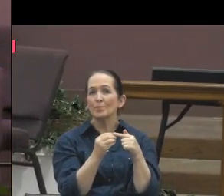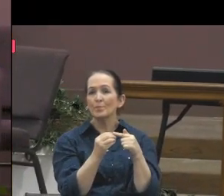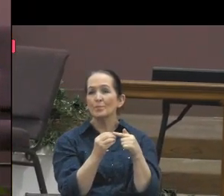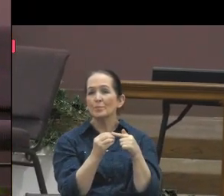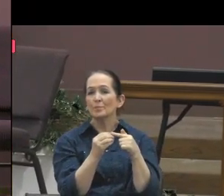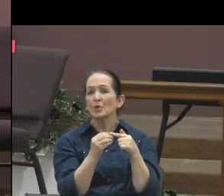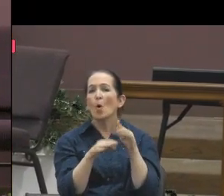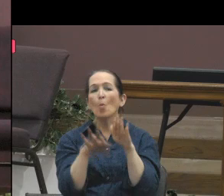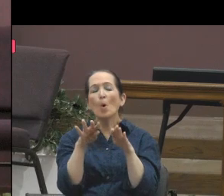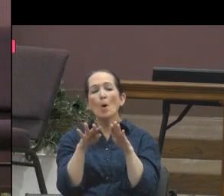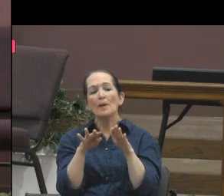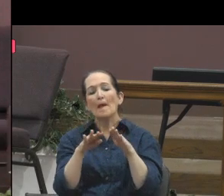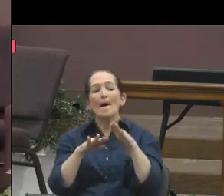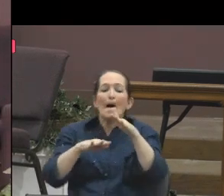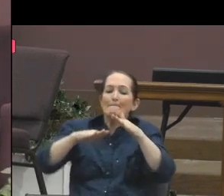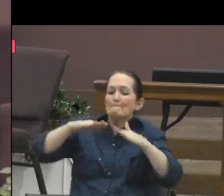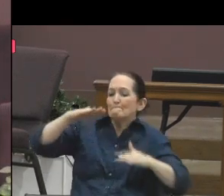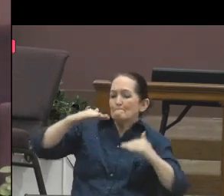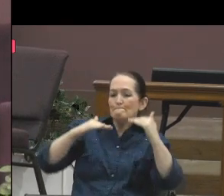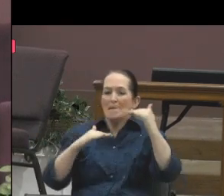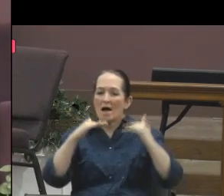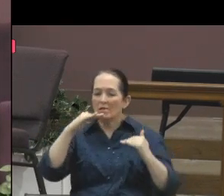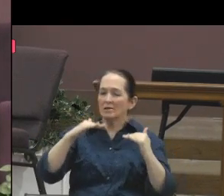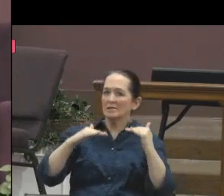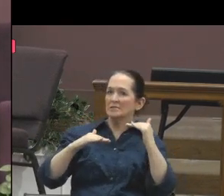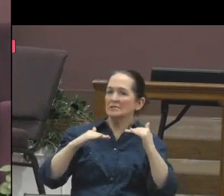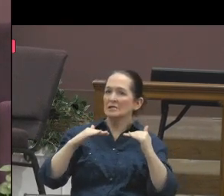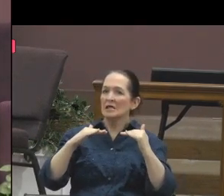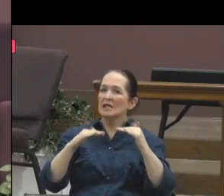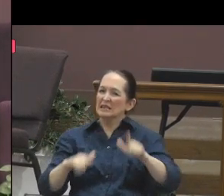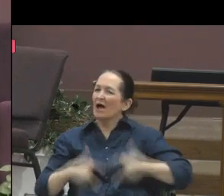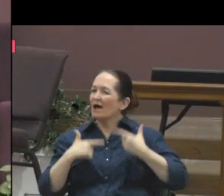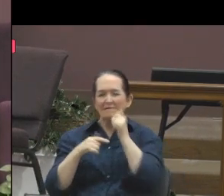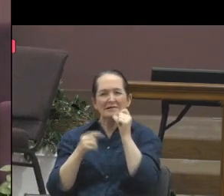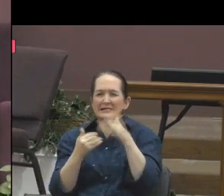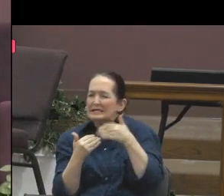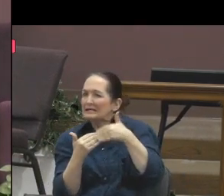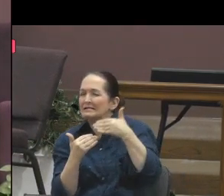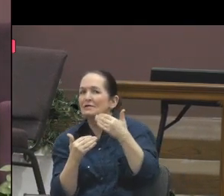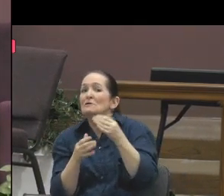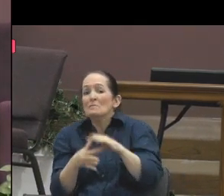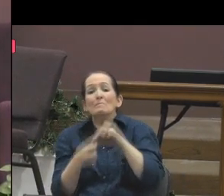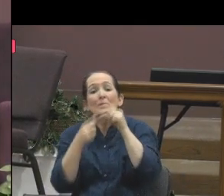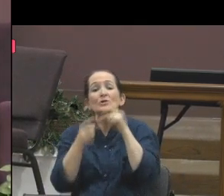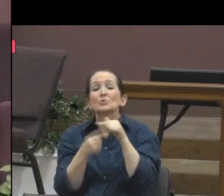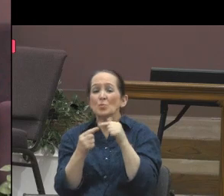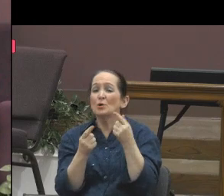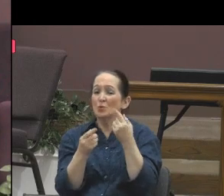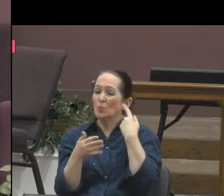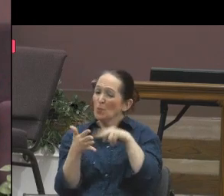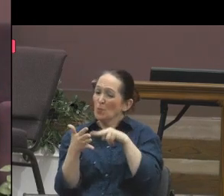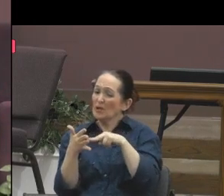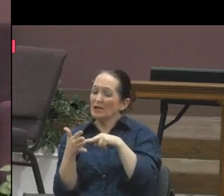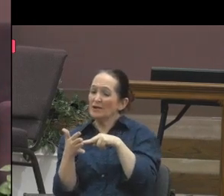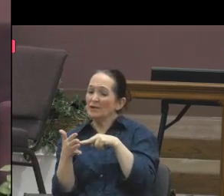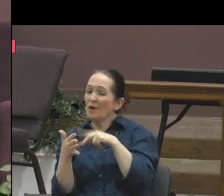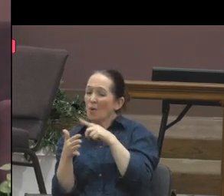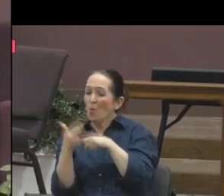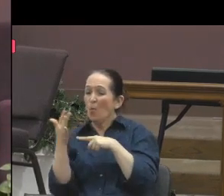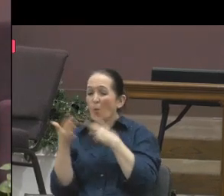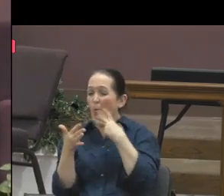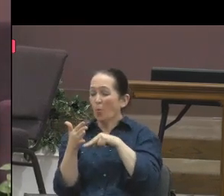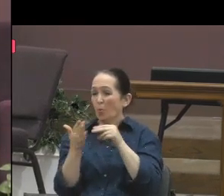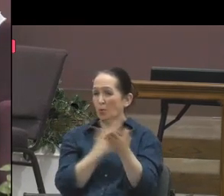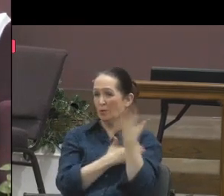walking a balanced life, and it's not an easy thing. Especially when we read what we read this morning, because it's going to be